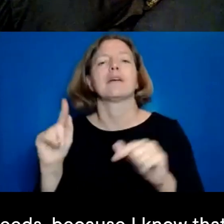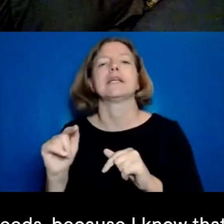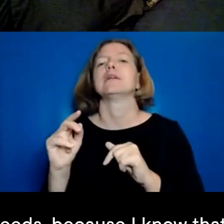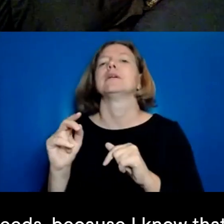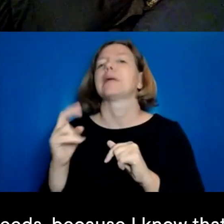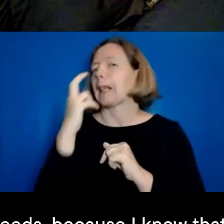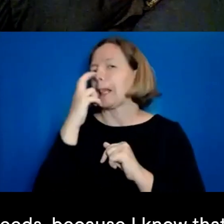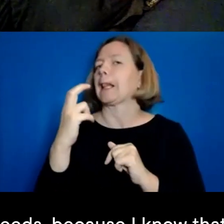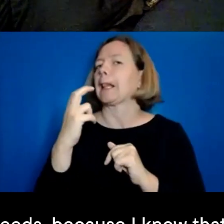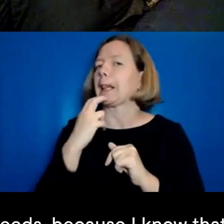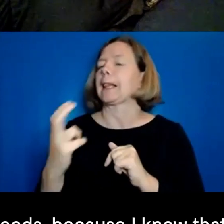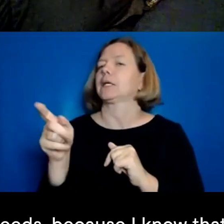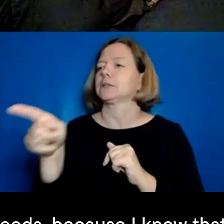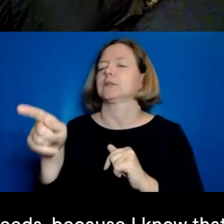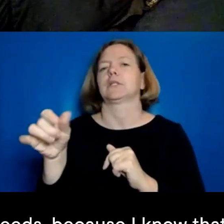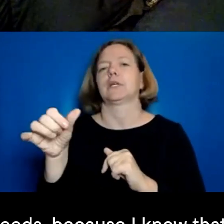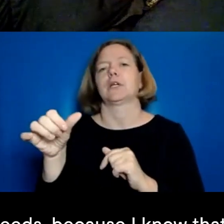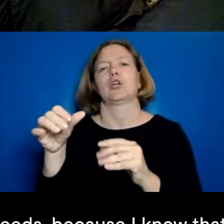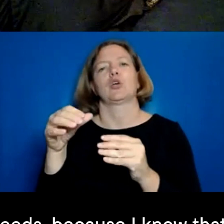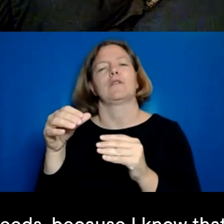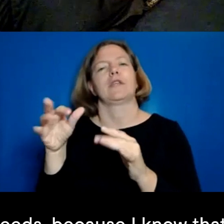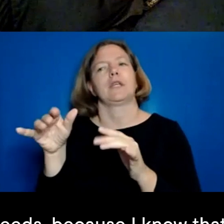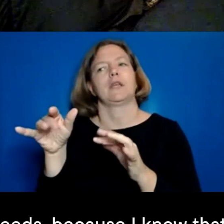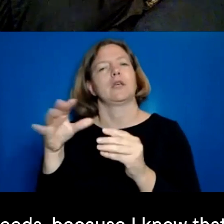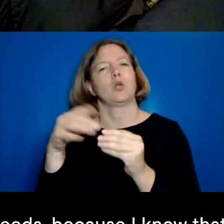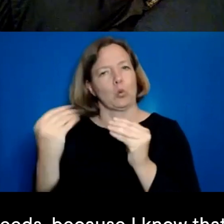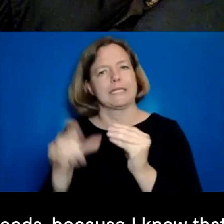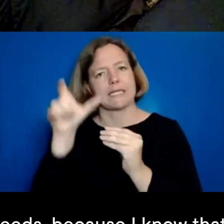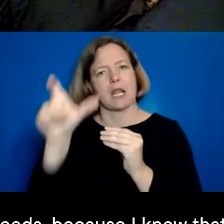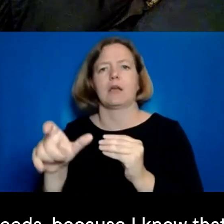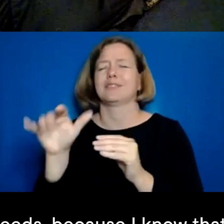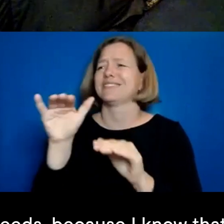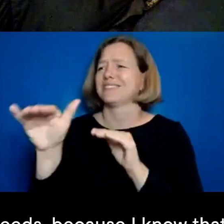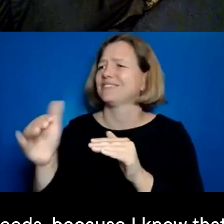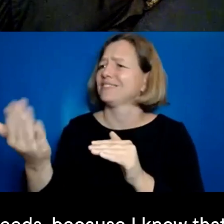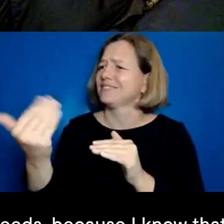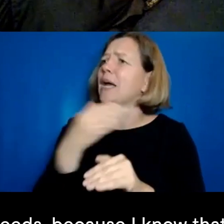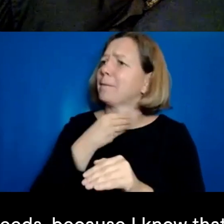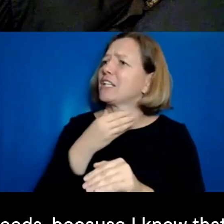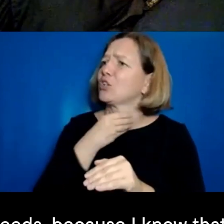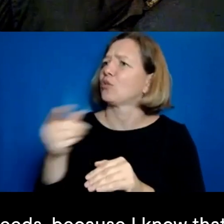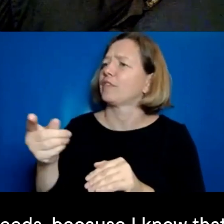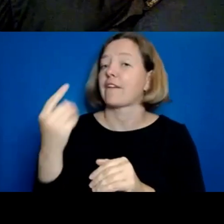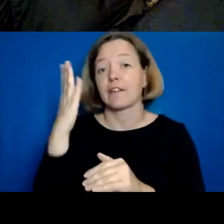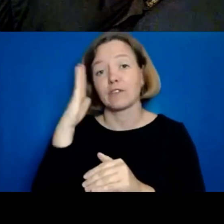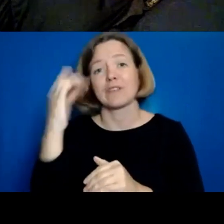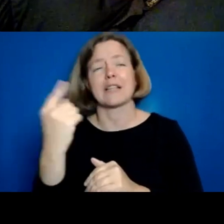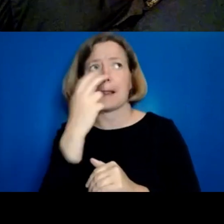honest about their access needs, because I know that in the German system that can be negative for them.